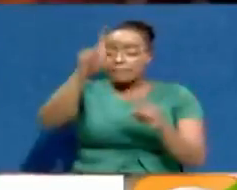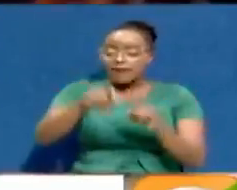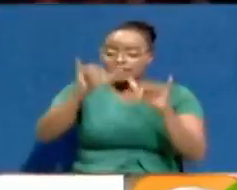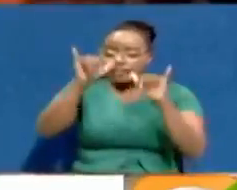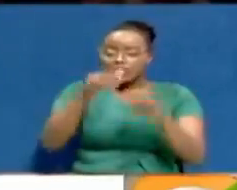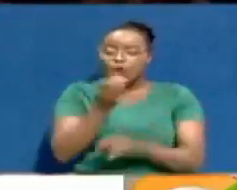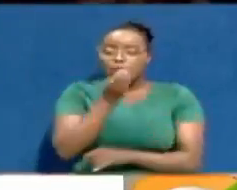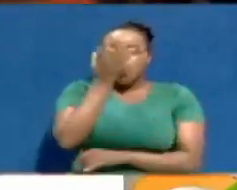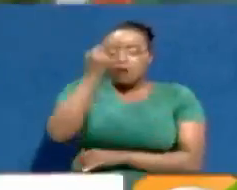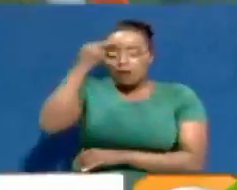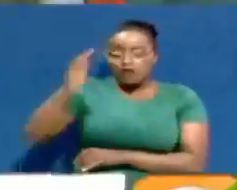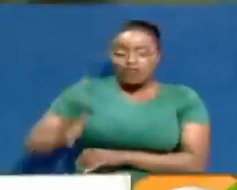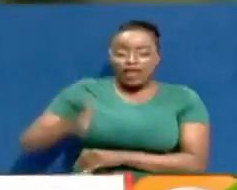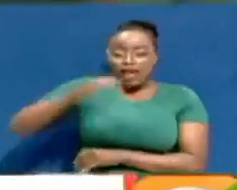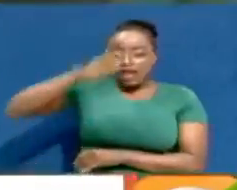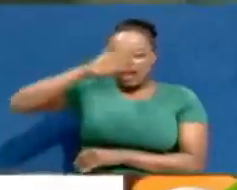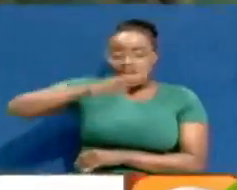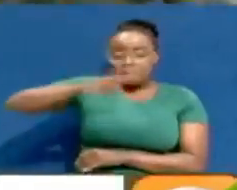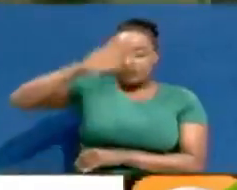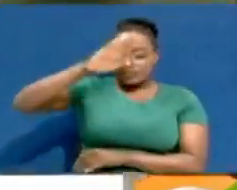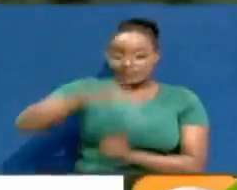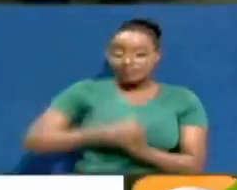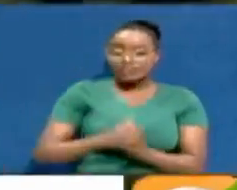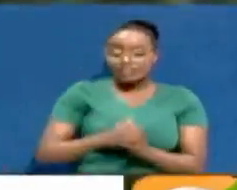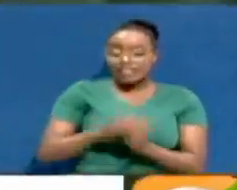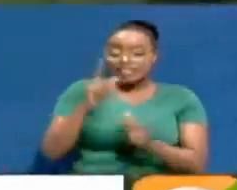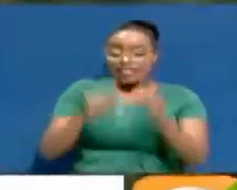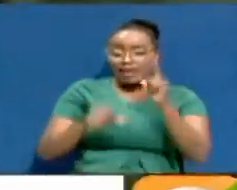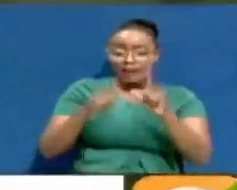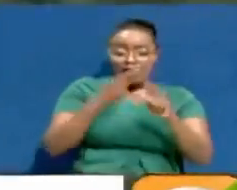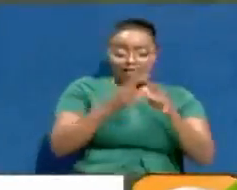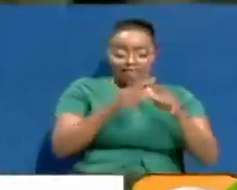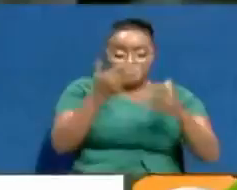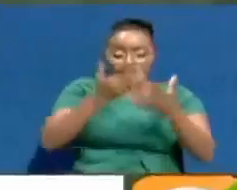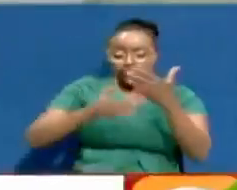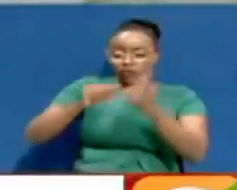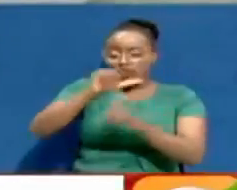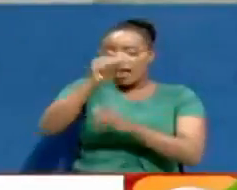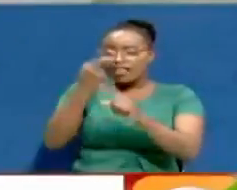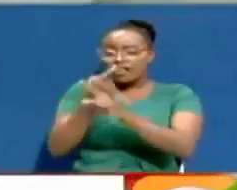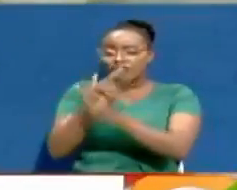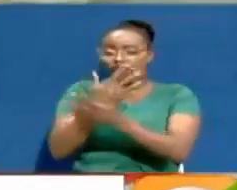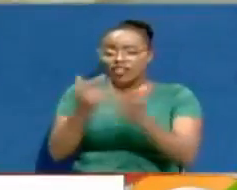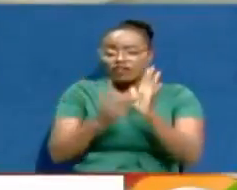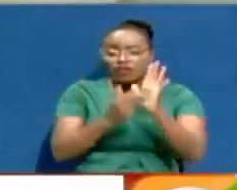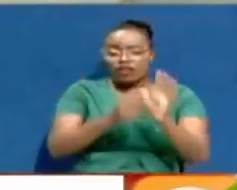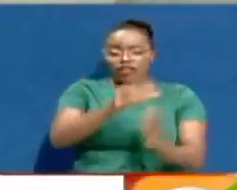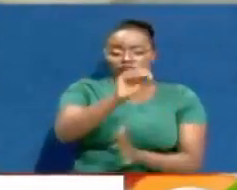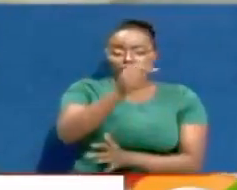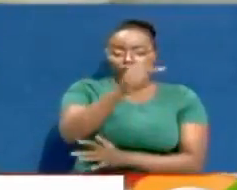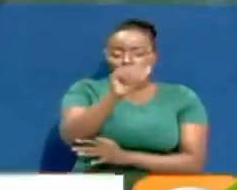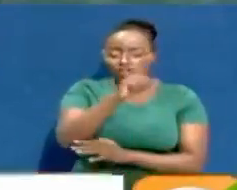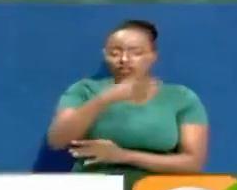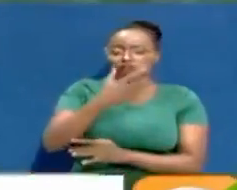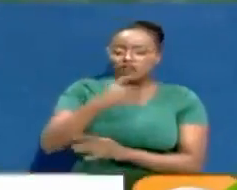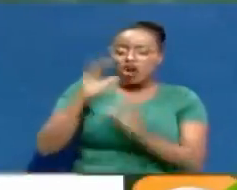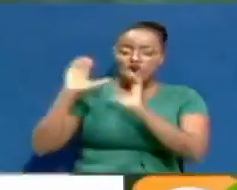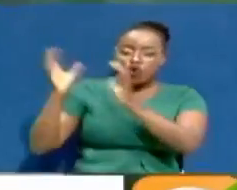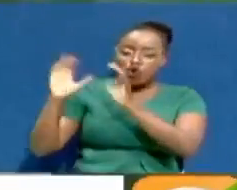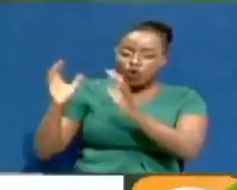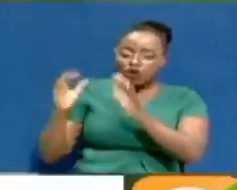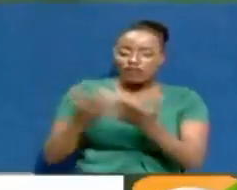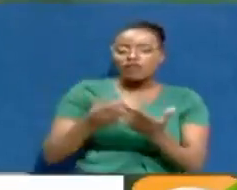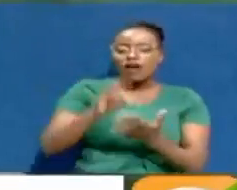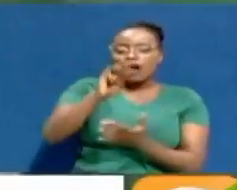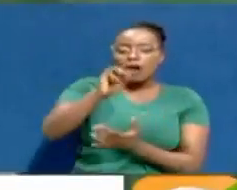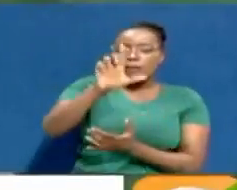remain warm for the calves. The milk is then mixed with other ingredients like oats, coconut flakes,